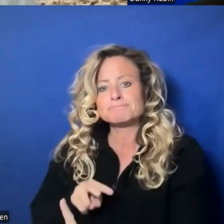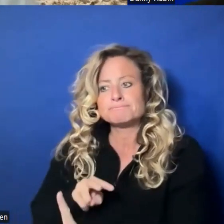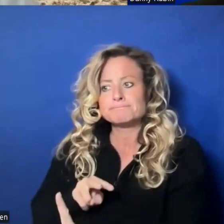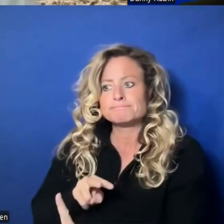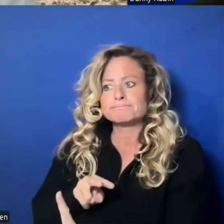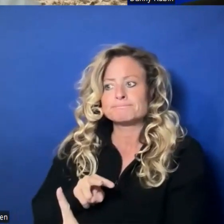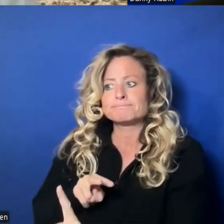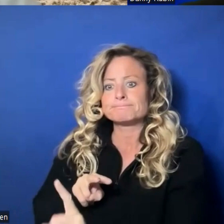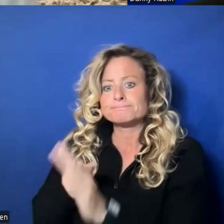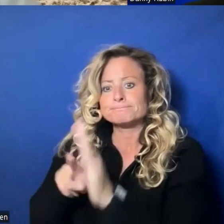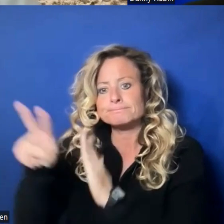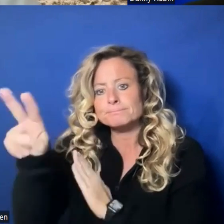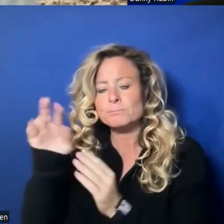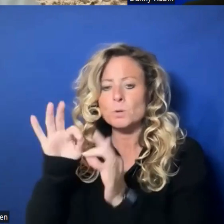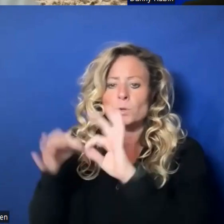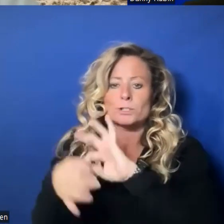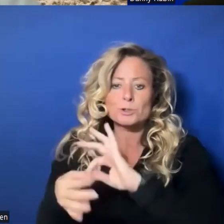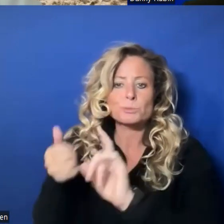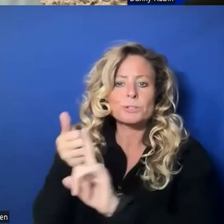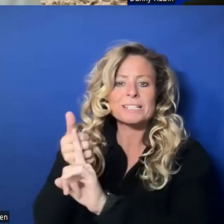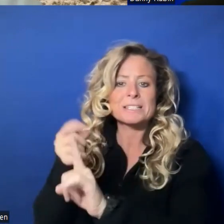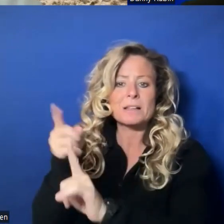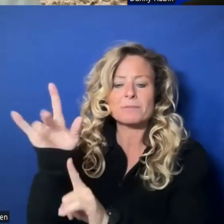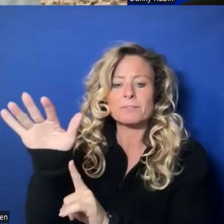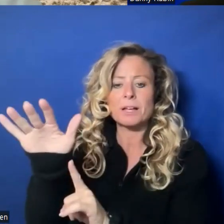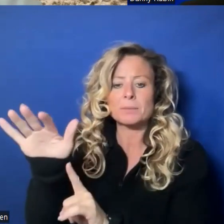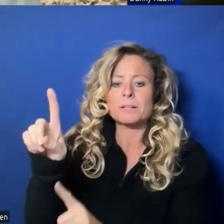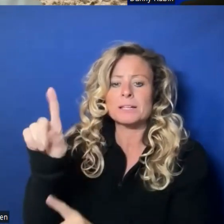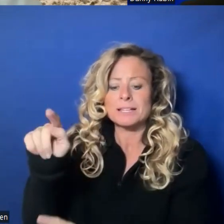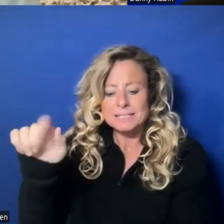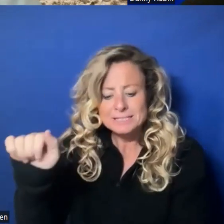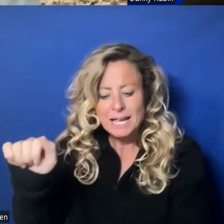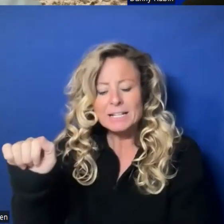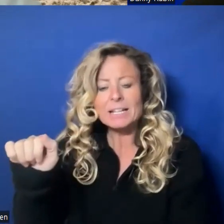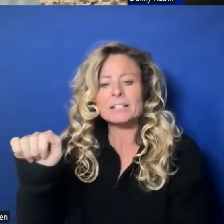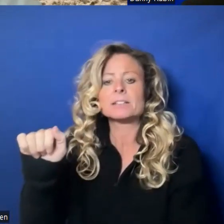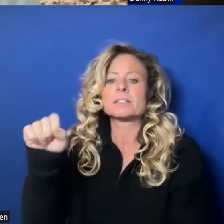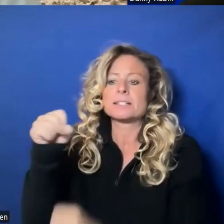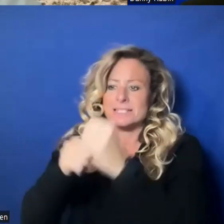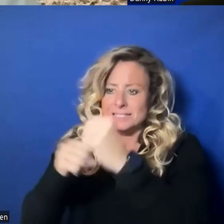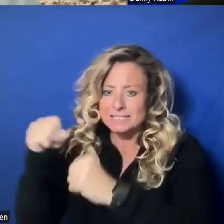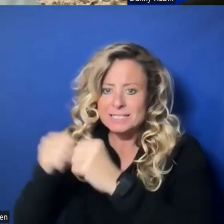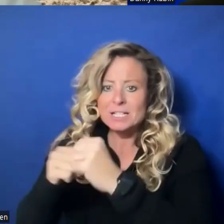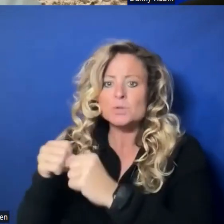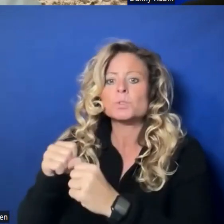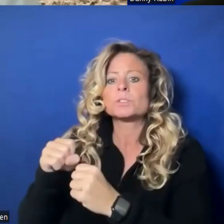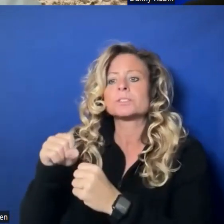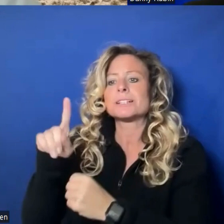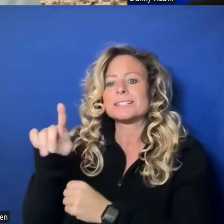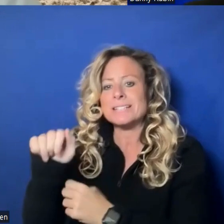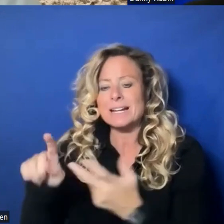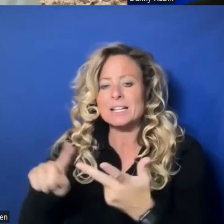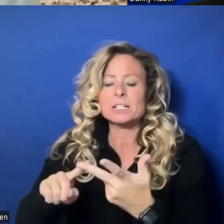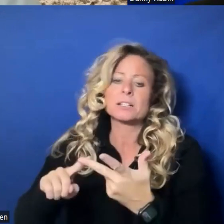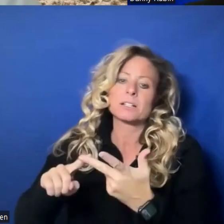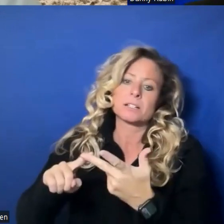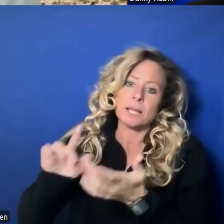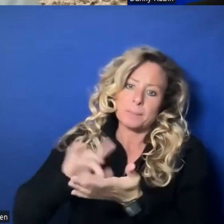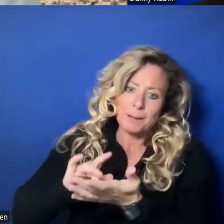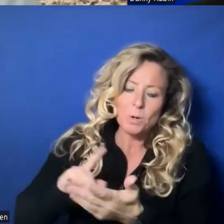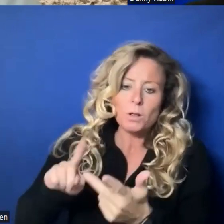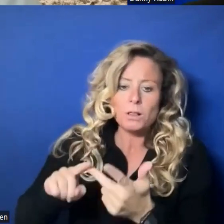we interpret data, structured data, medical data, climate